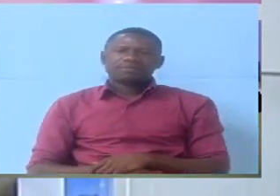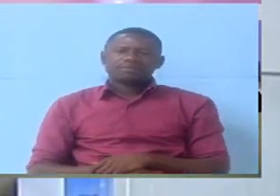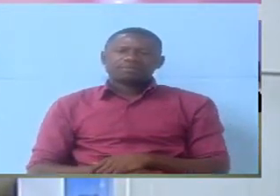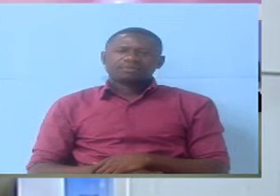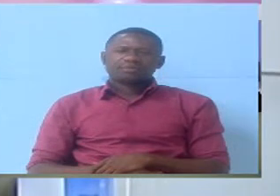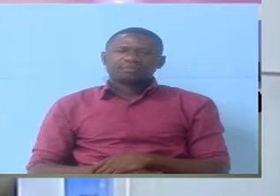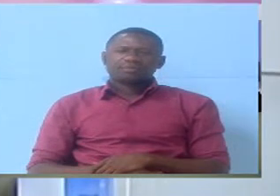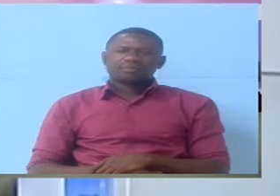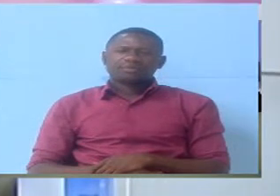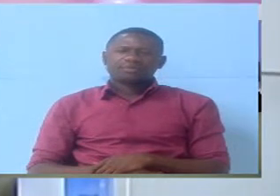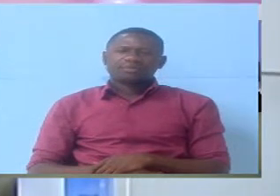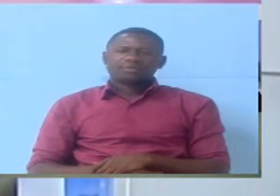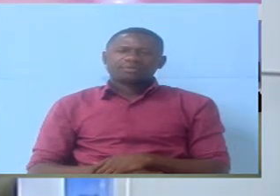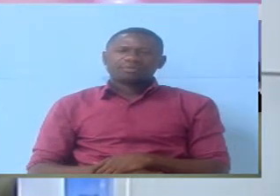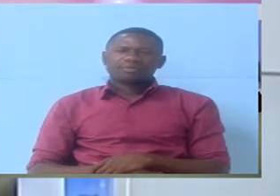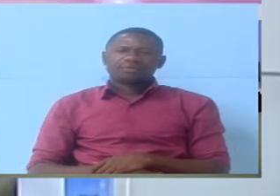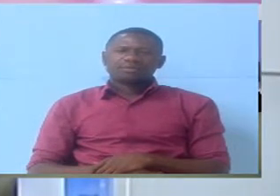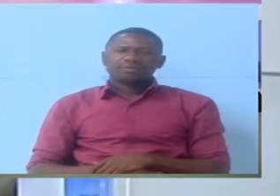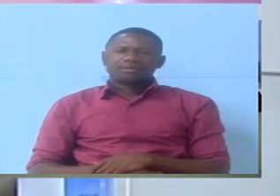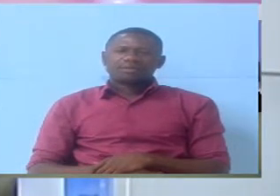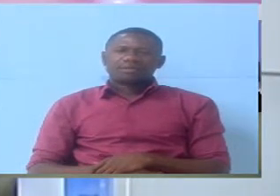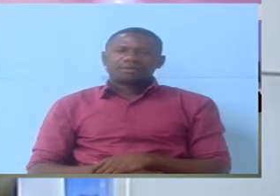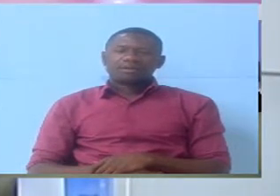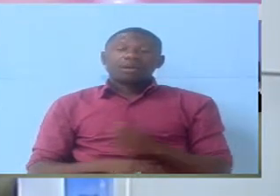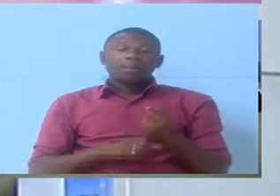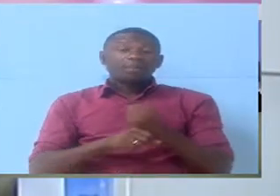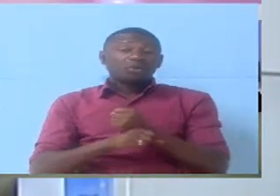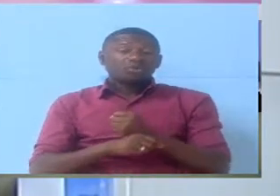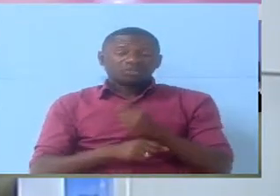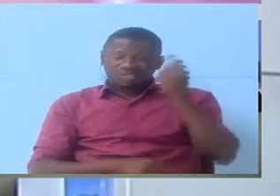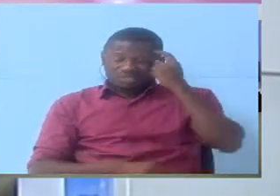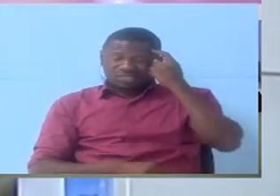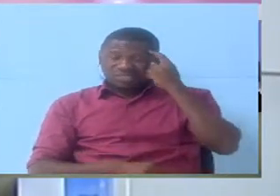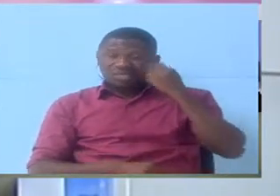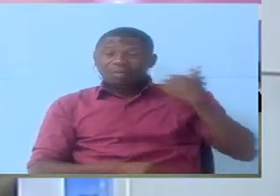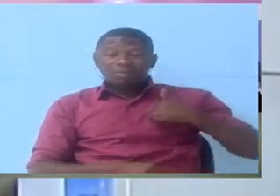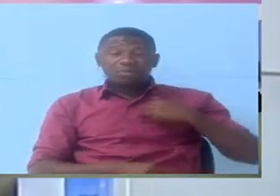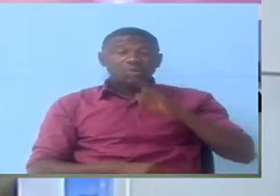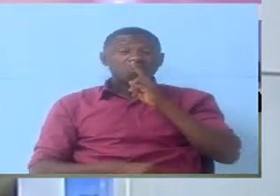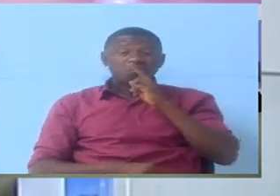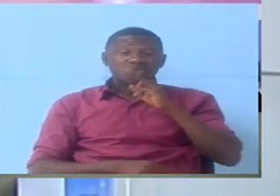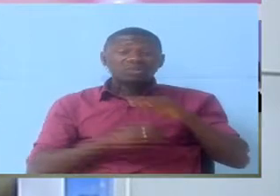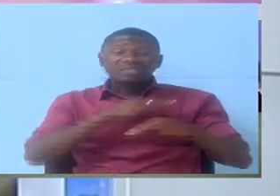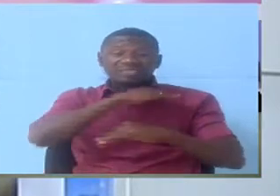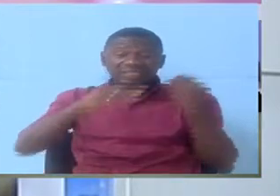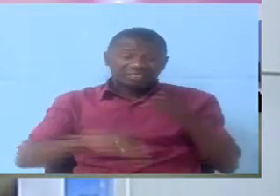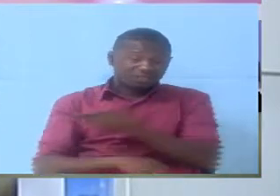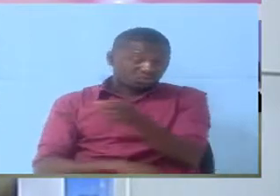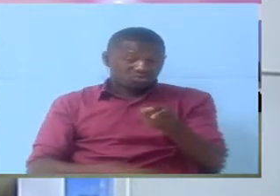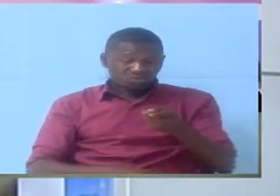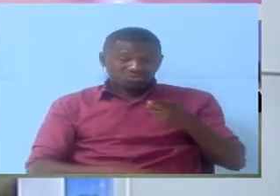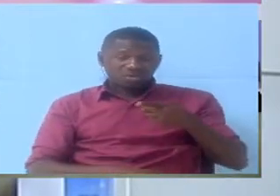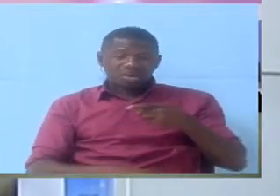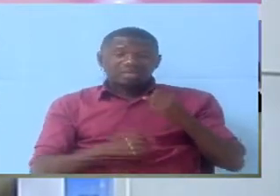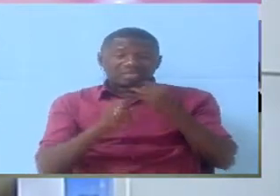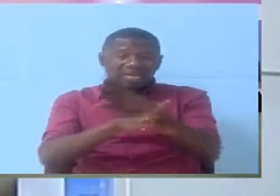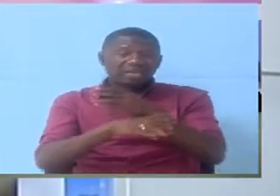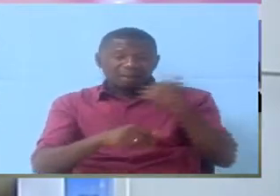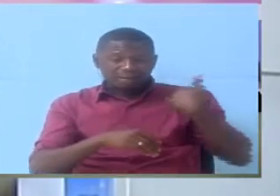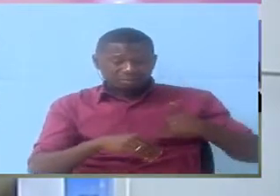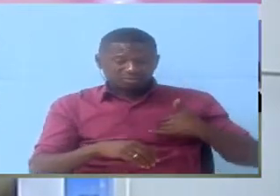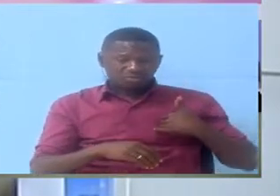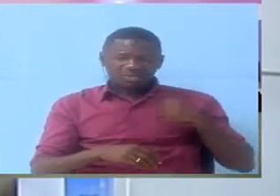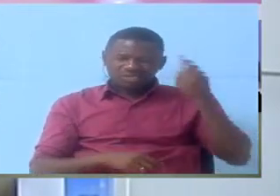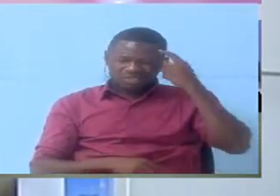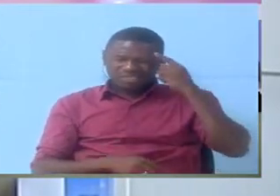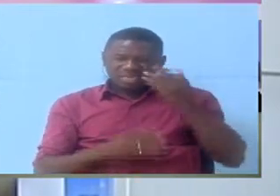the assailants were in a hurry to leave the scene. That wo far la lumenyo baro kebe haujarinne pour kabo dinkirato. If they